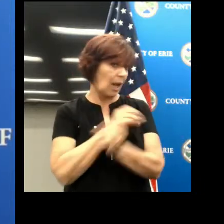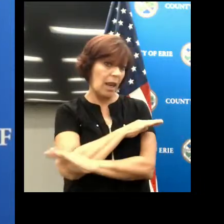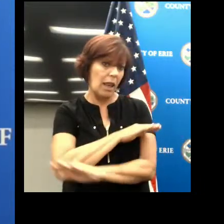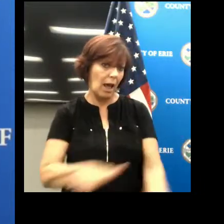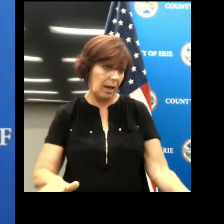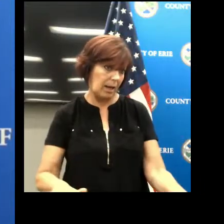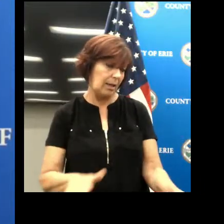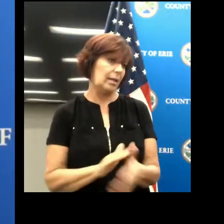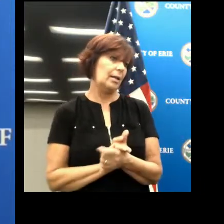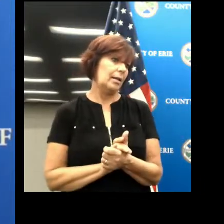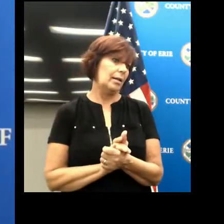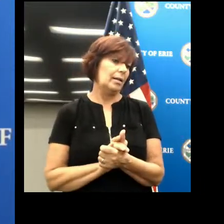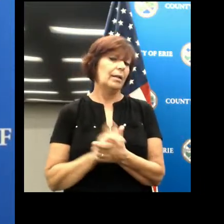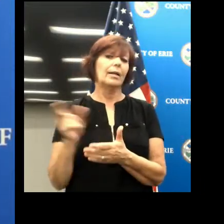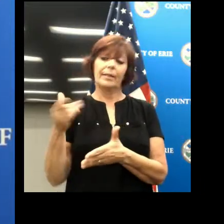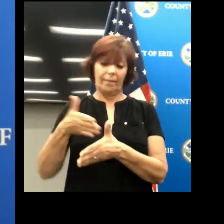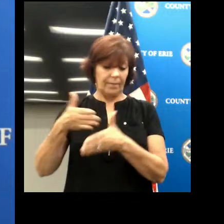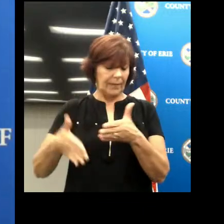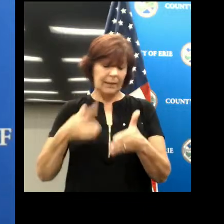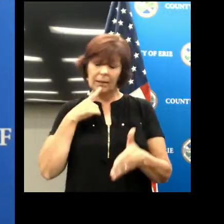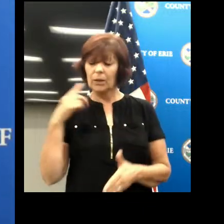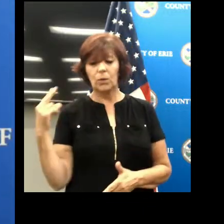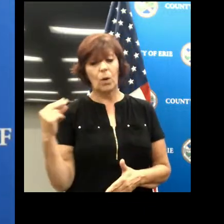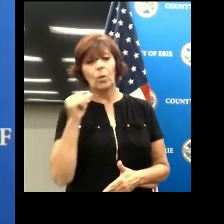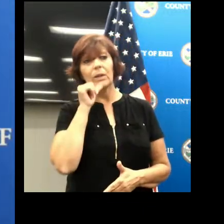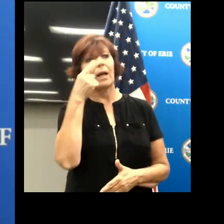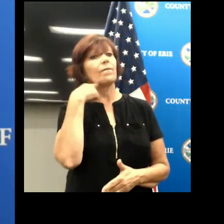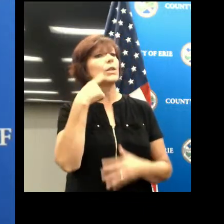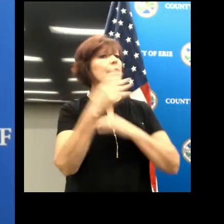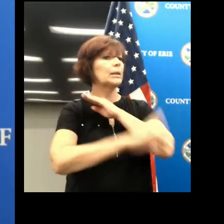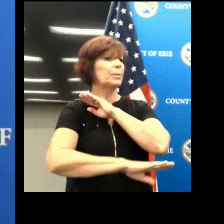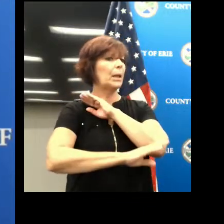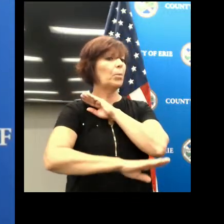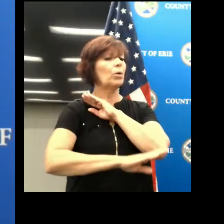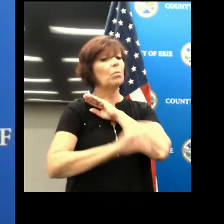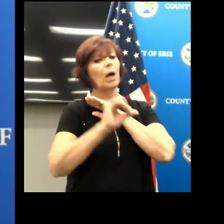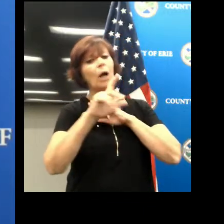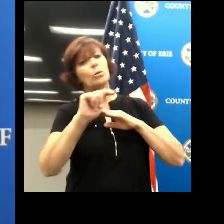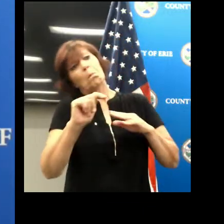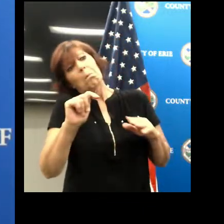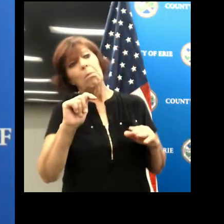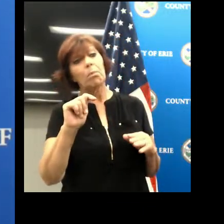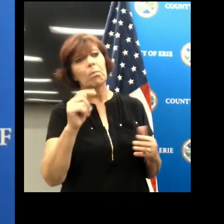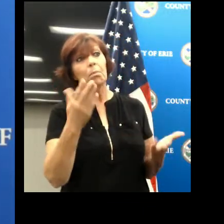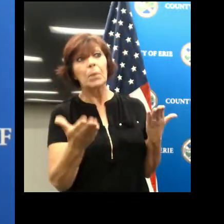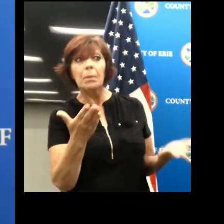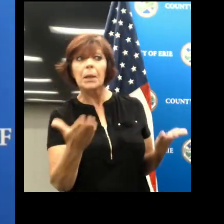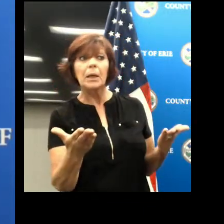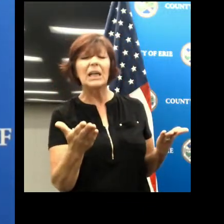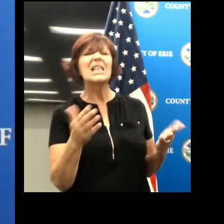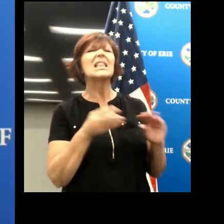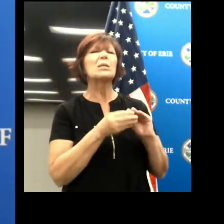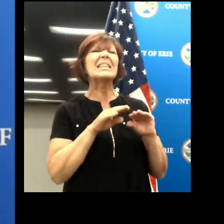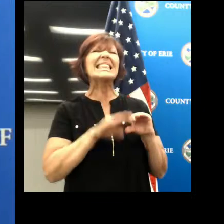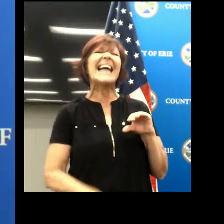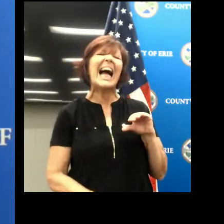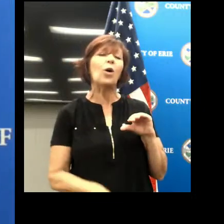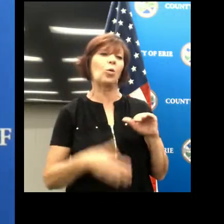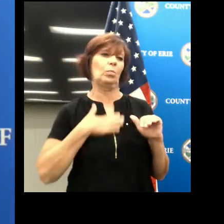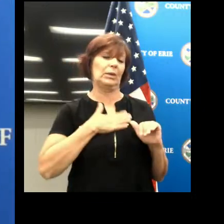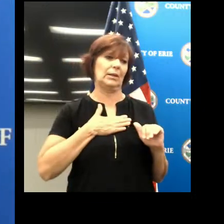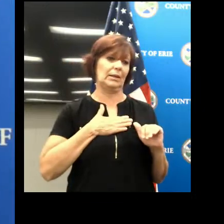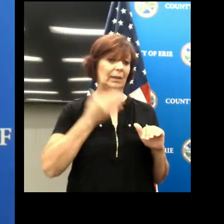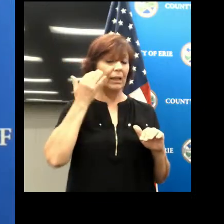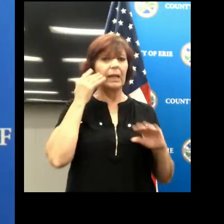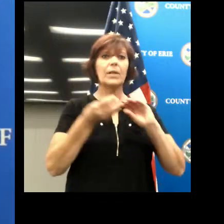games. They finalized it and said not for September. We still have a shot for October. We got to get our numbers down. If